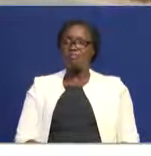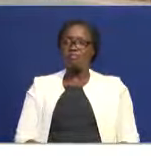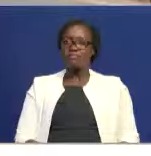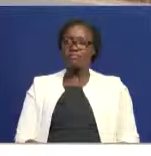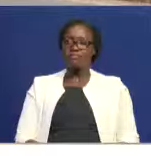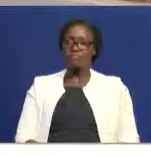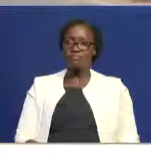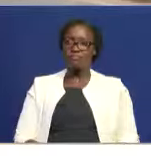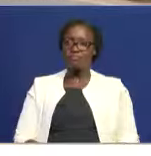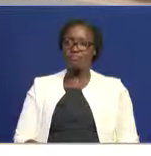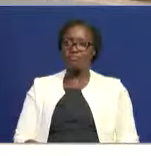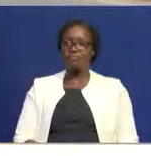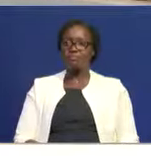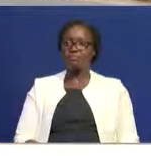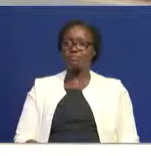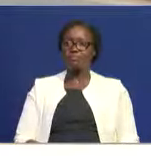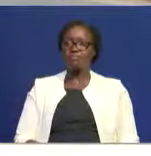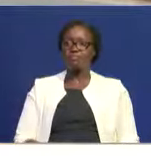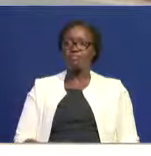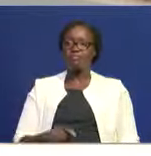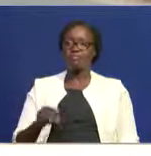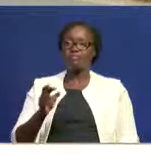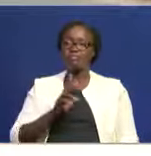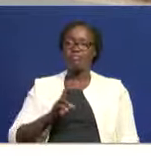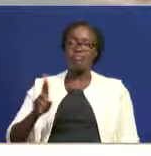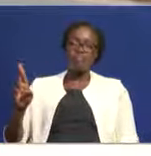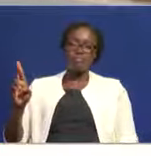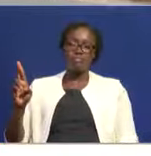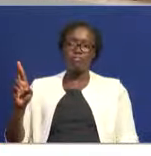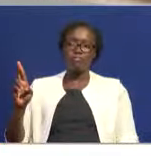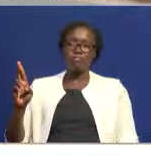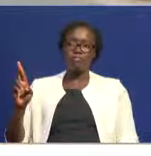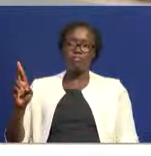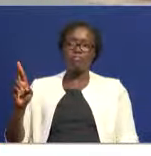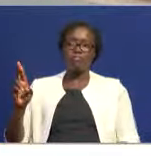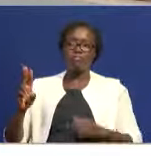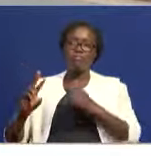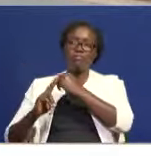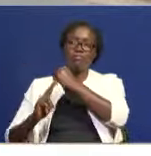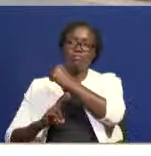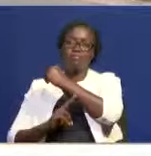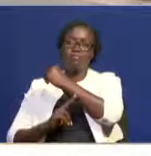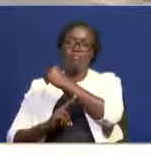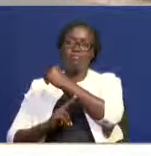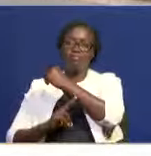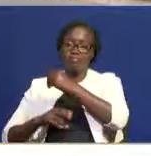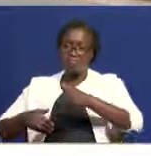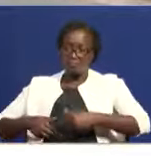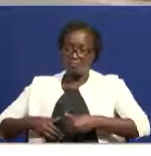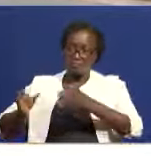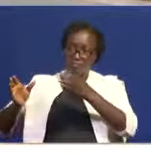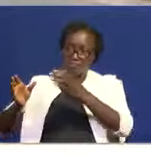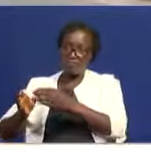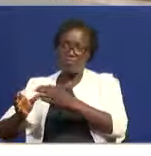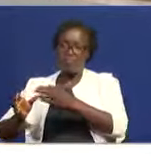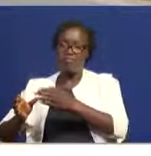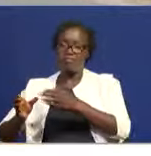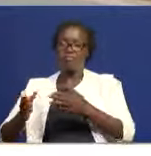But as you can see, on the right side, where there is a bridge, that is where the youths are converging.